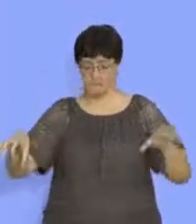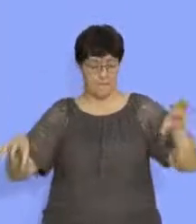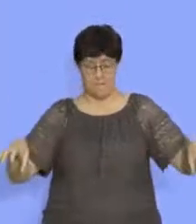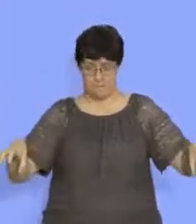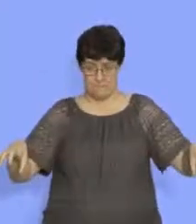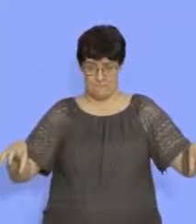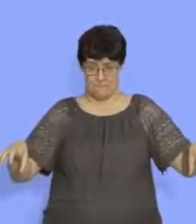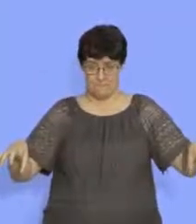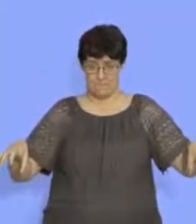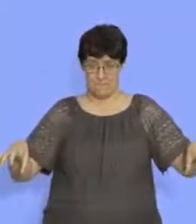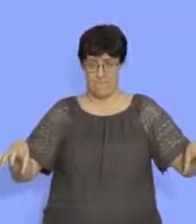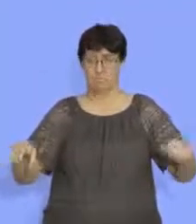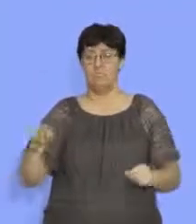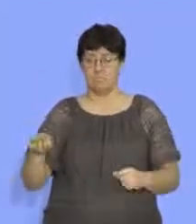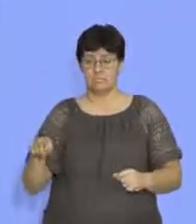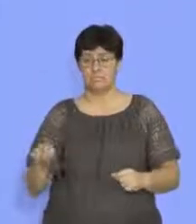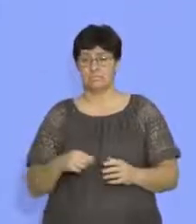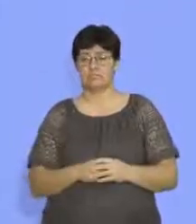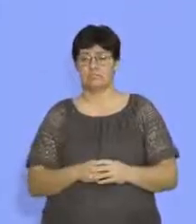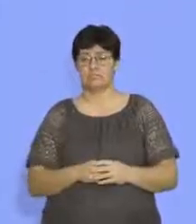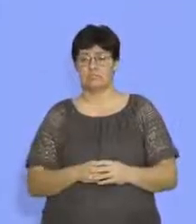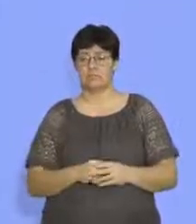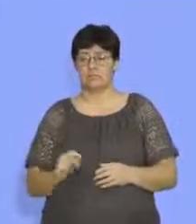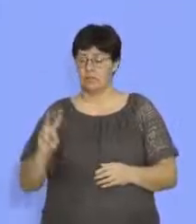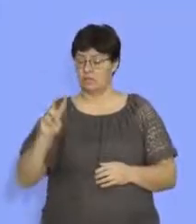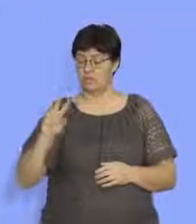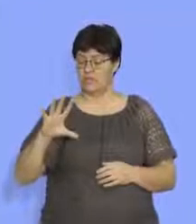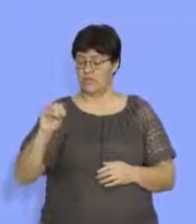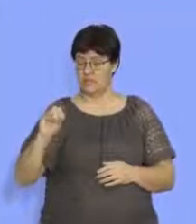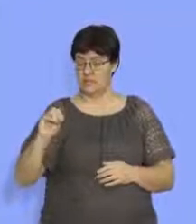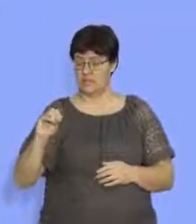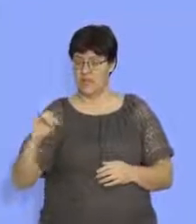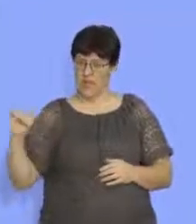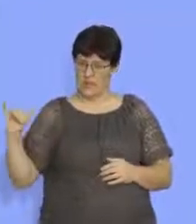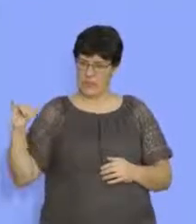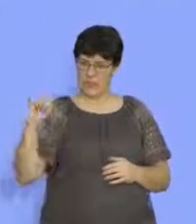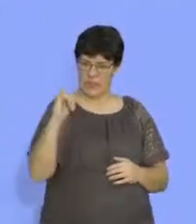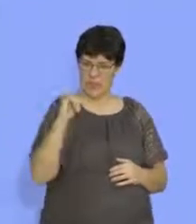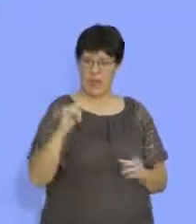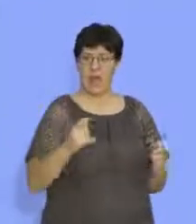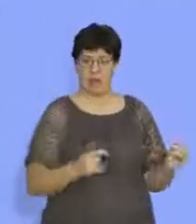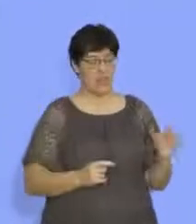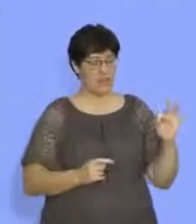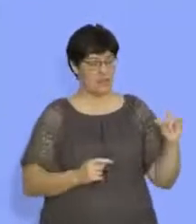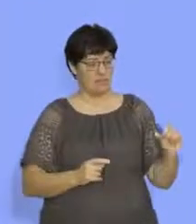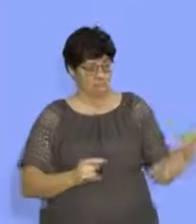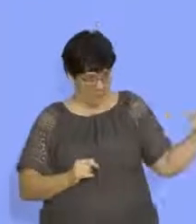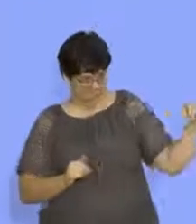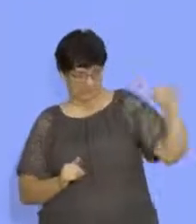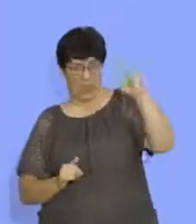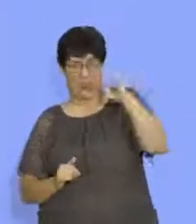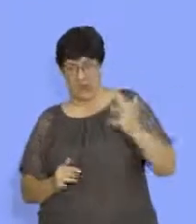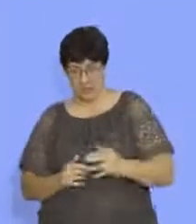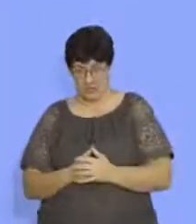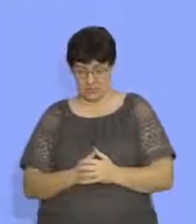1,200 kilometers apart. One jet is flying at that particular speed, and the other